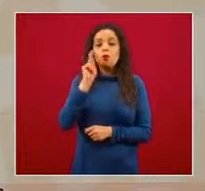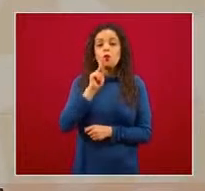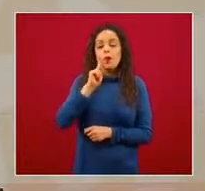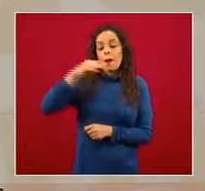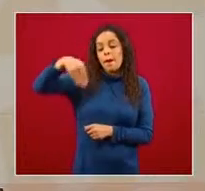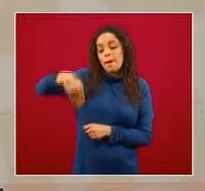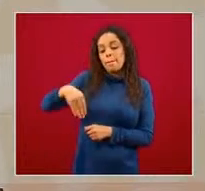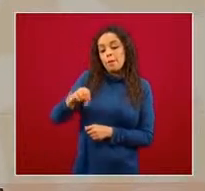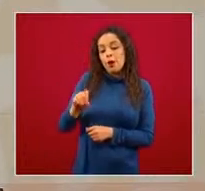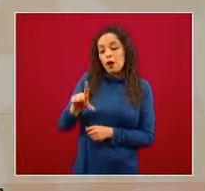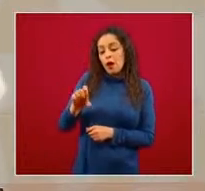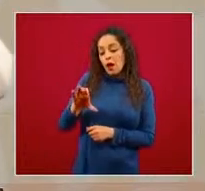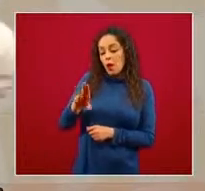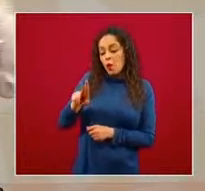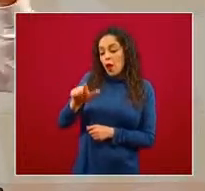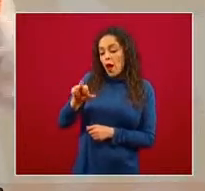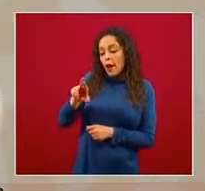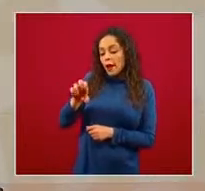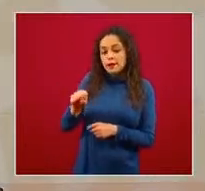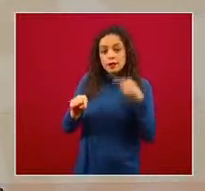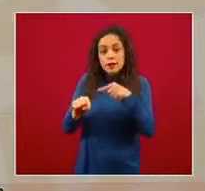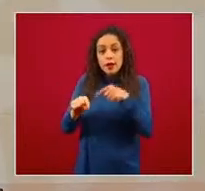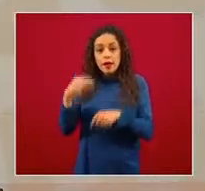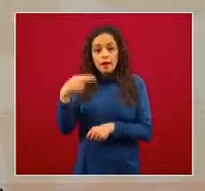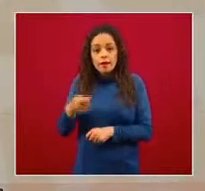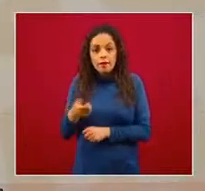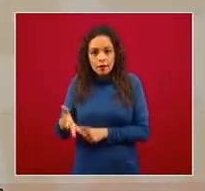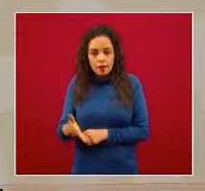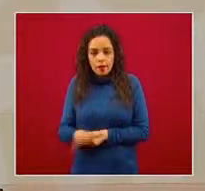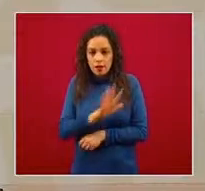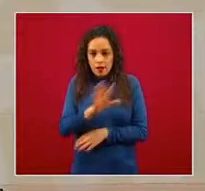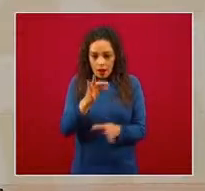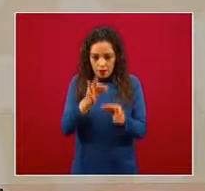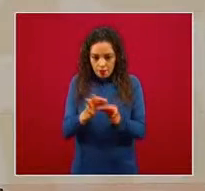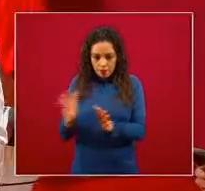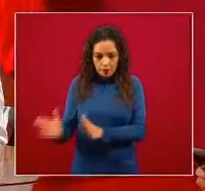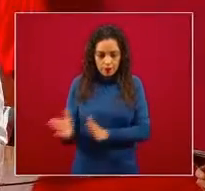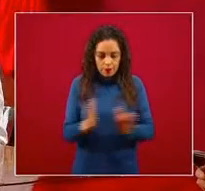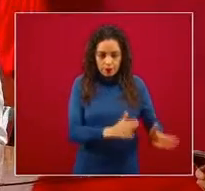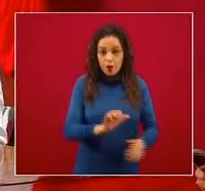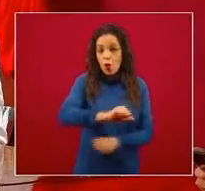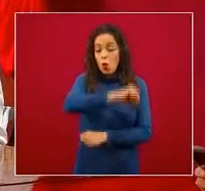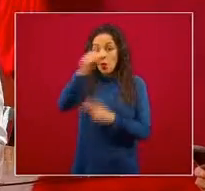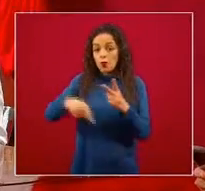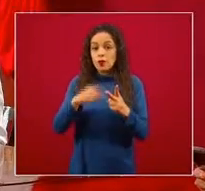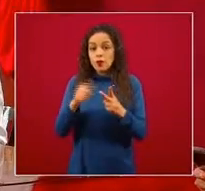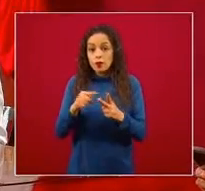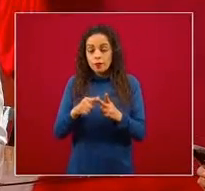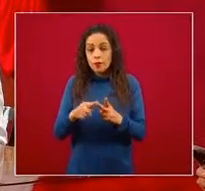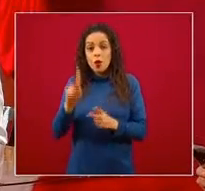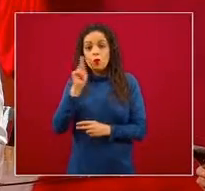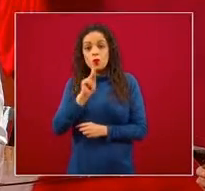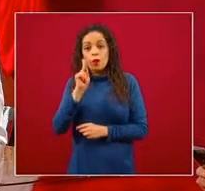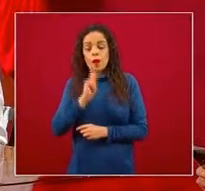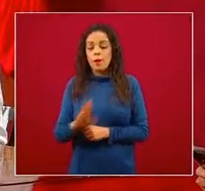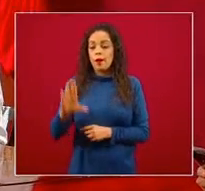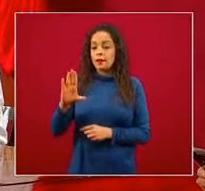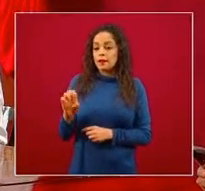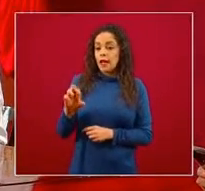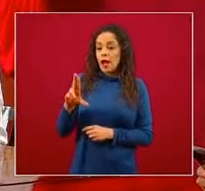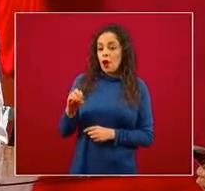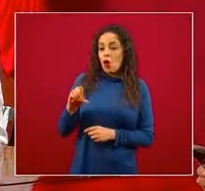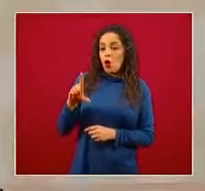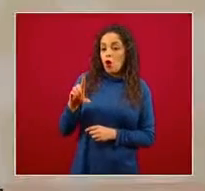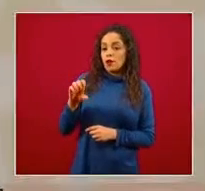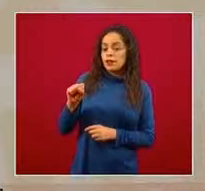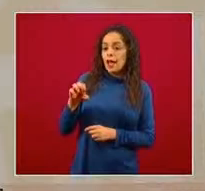tests. On the other hand, we have serological testing. They're